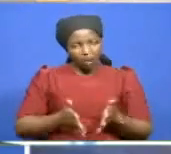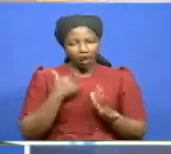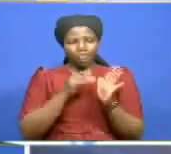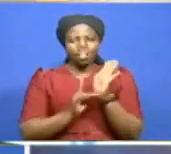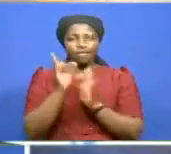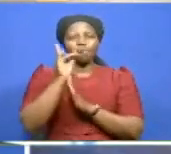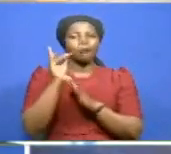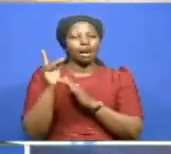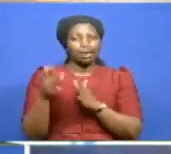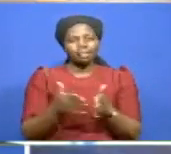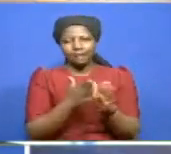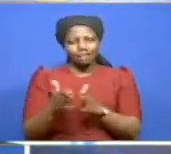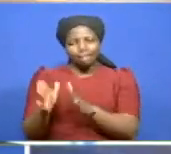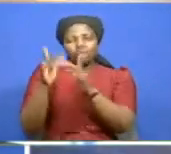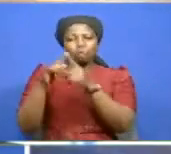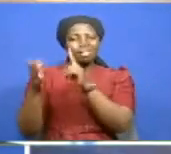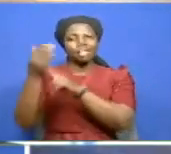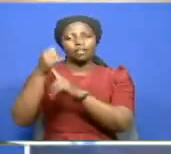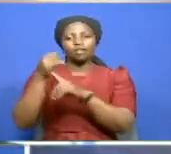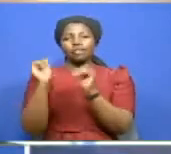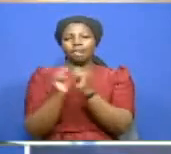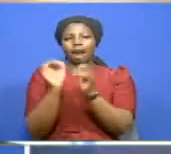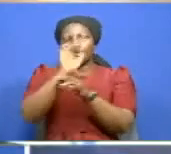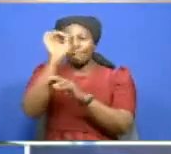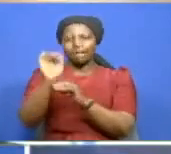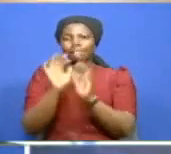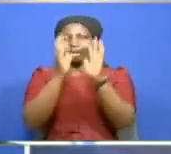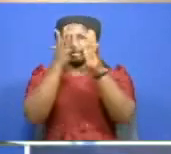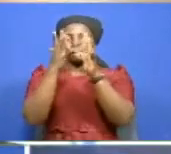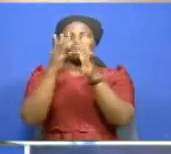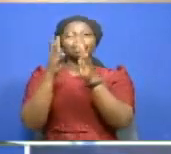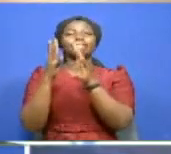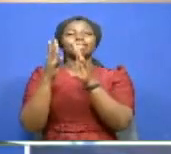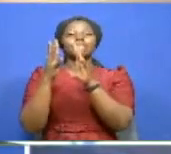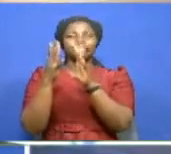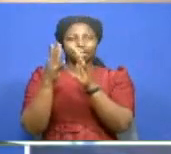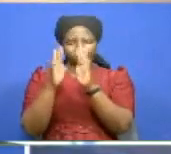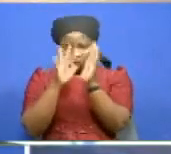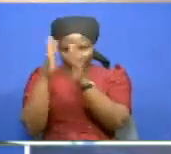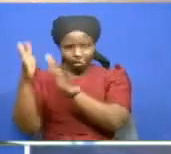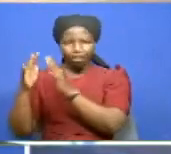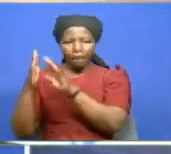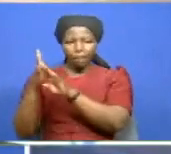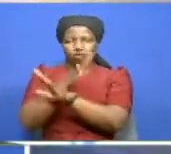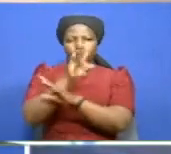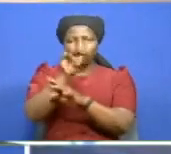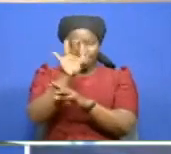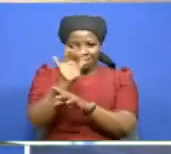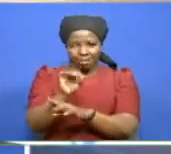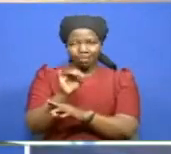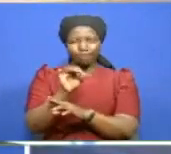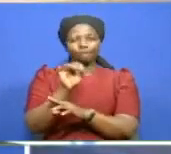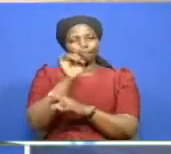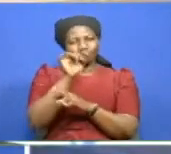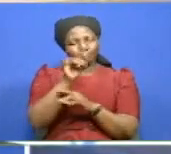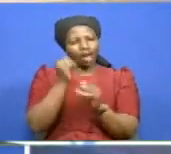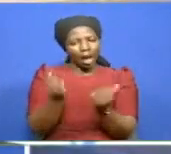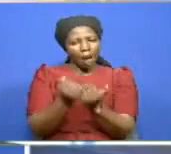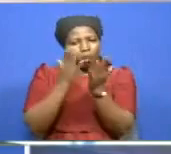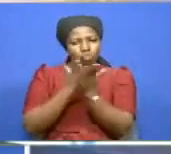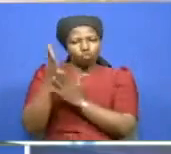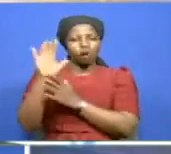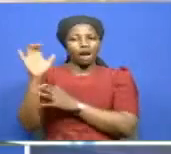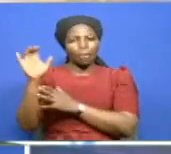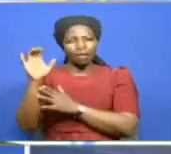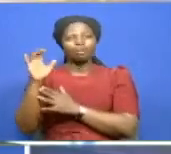a strategy to realize this 10% tree cover earlier than 2030. His Excellency the President took this through the Cabinet and he told